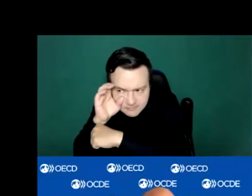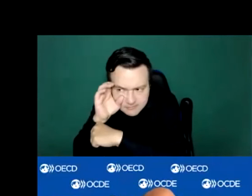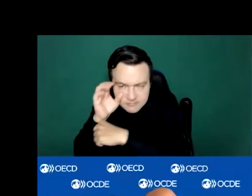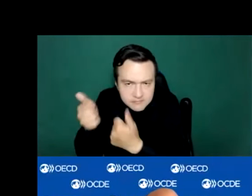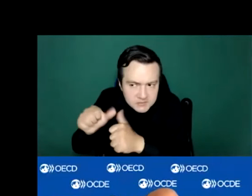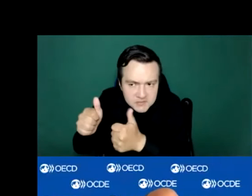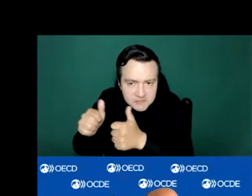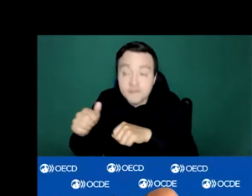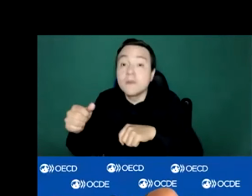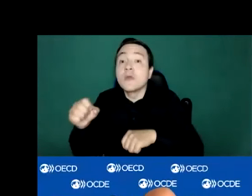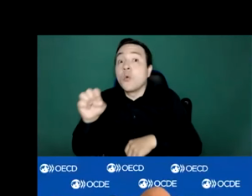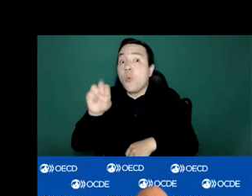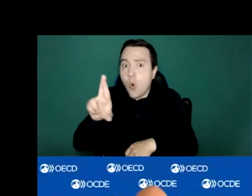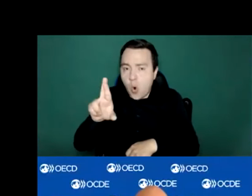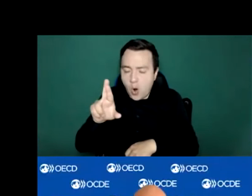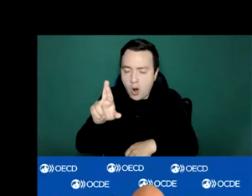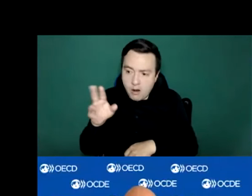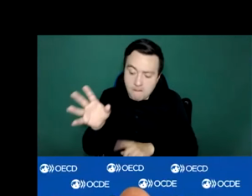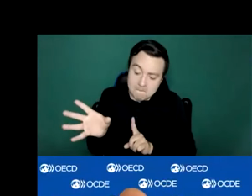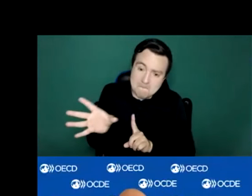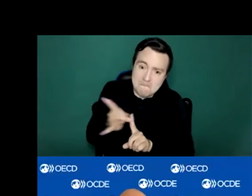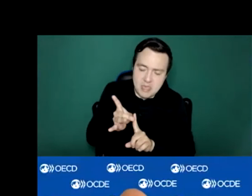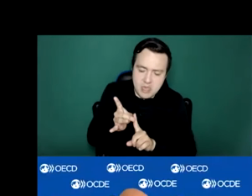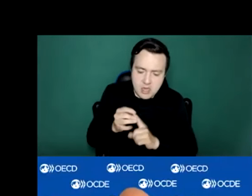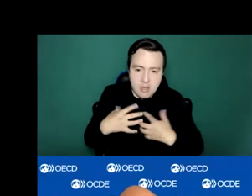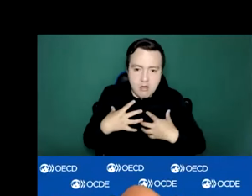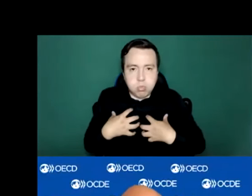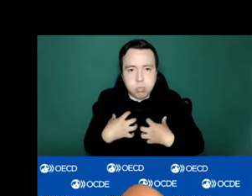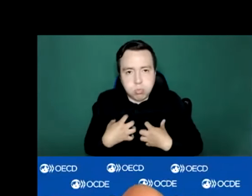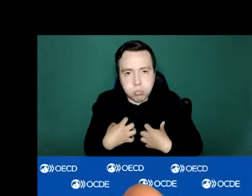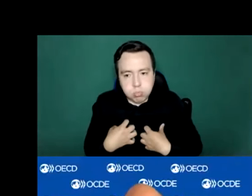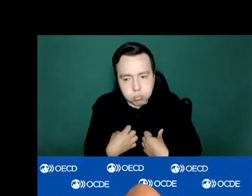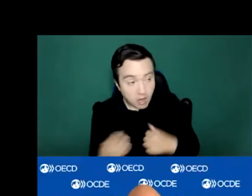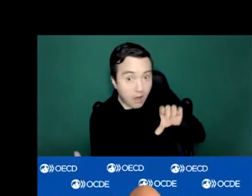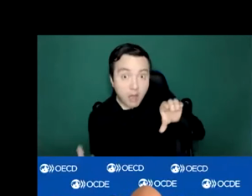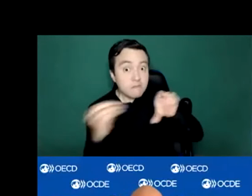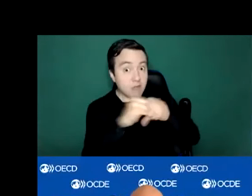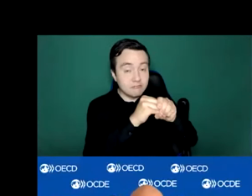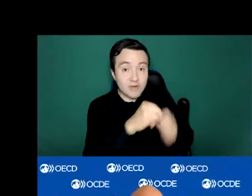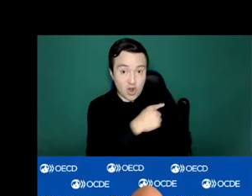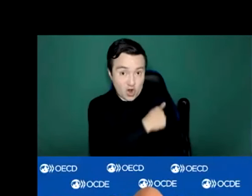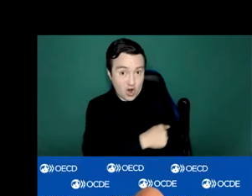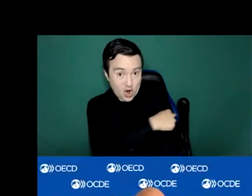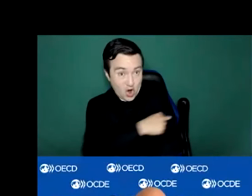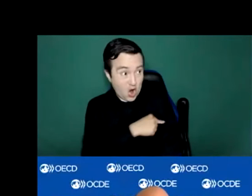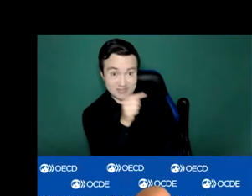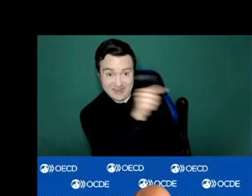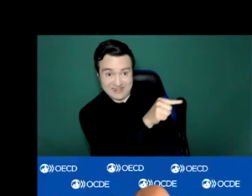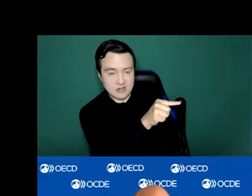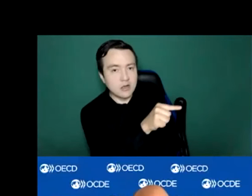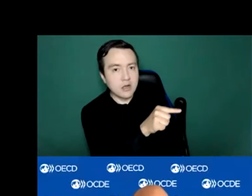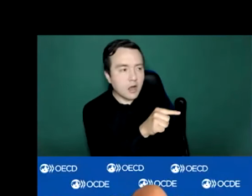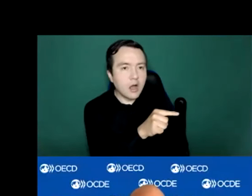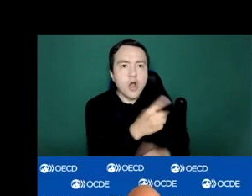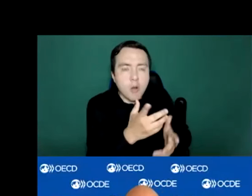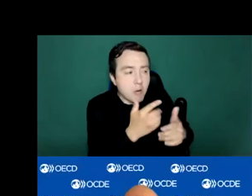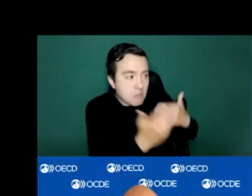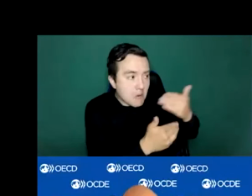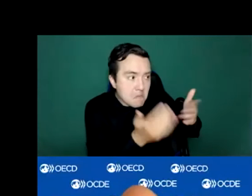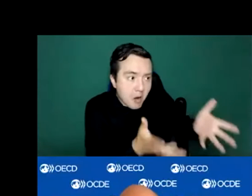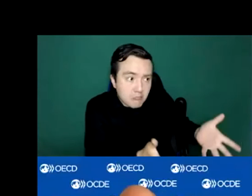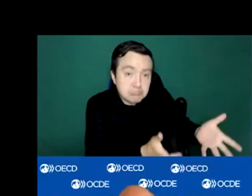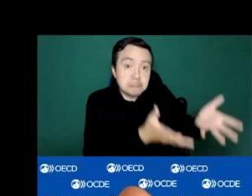often, primary care was not even equipped to do these things, for example, with access to enough tests and so on. And